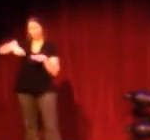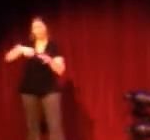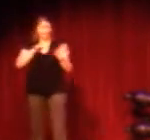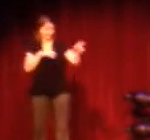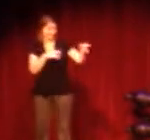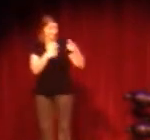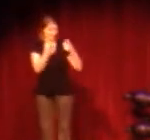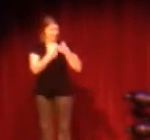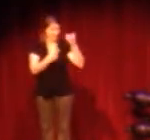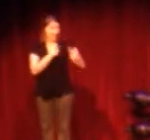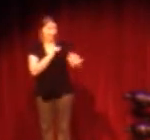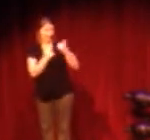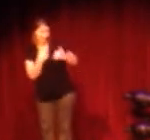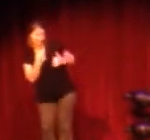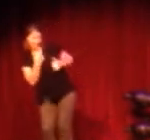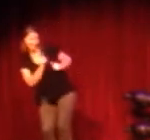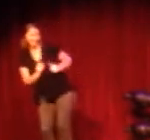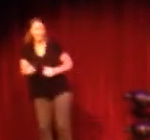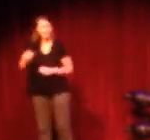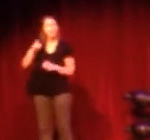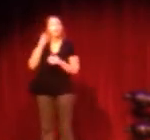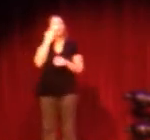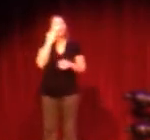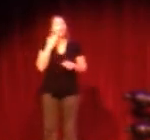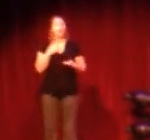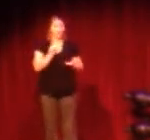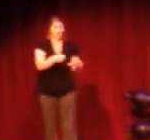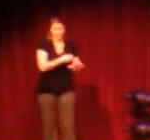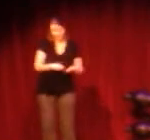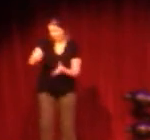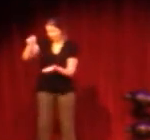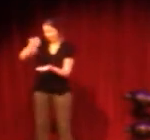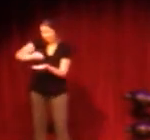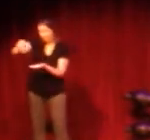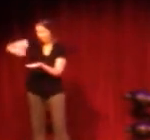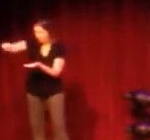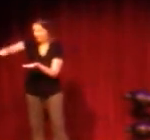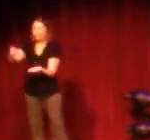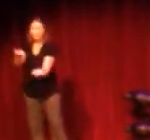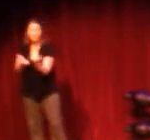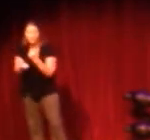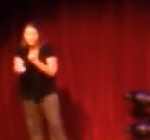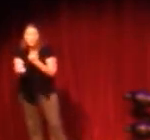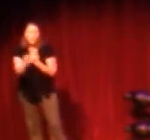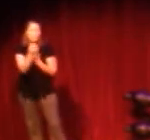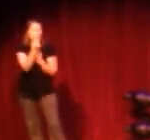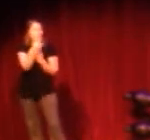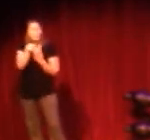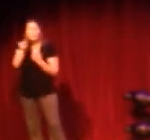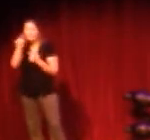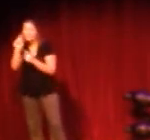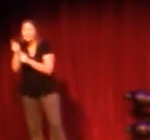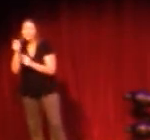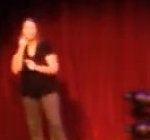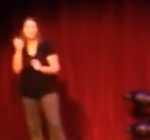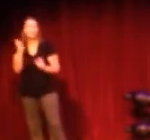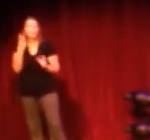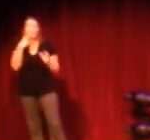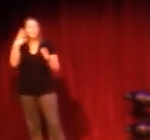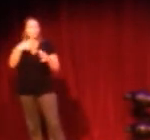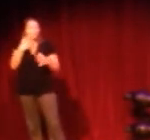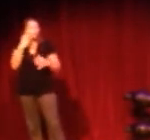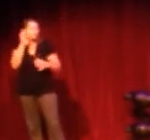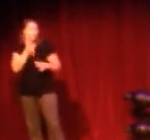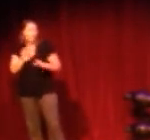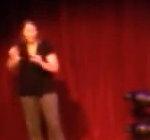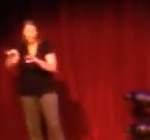but instead of like putting the cookie dough in the pan and then putting it like in the oven for what, 12 to 17 minutes or until golden brown,